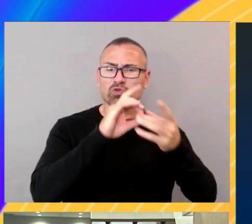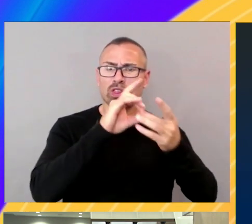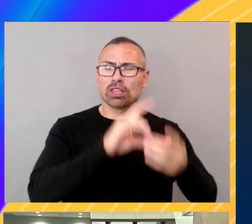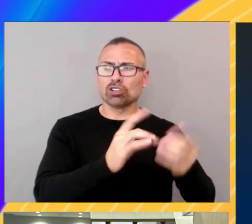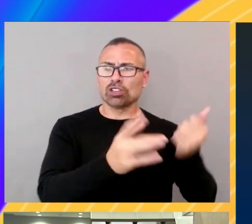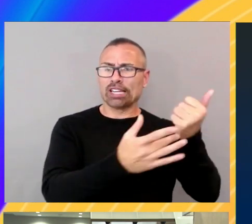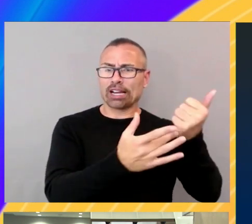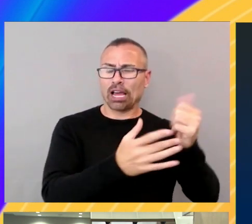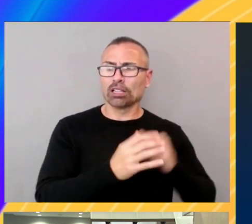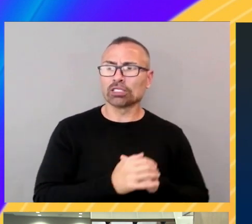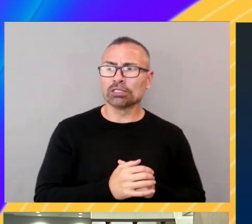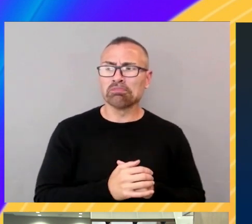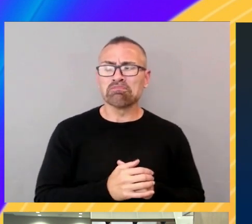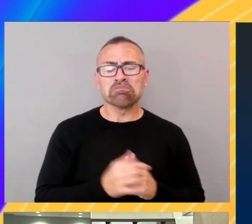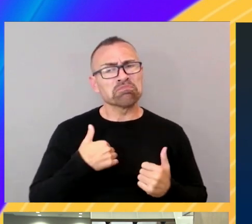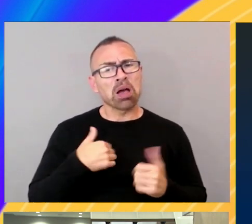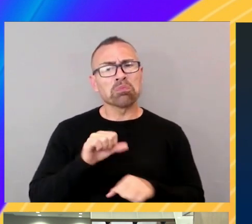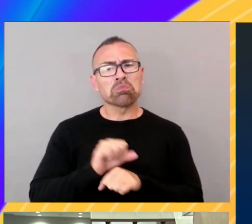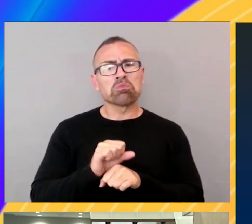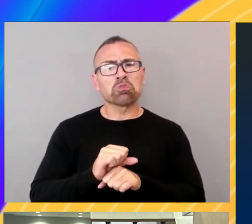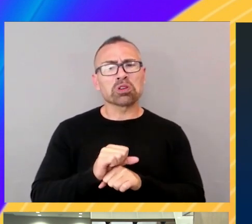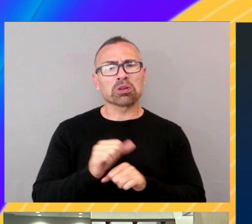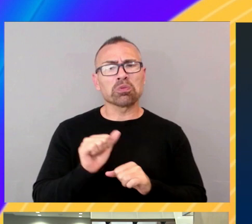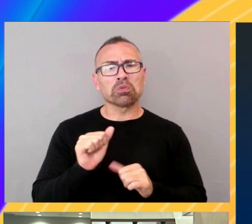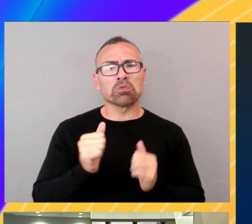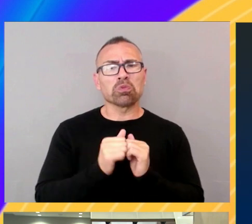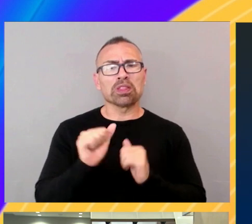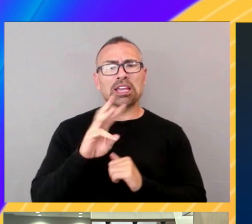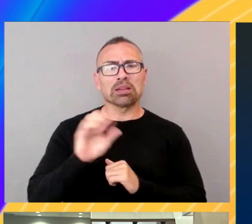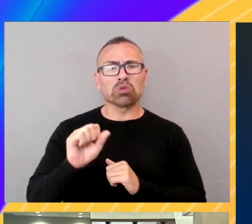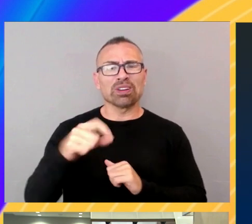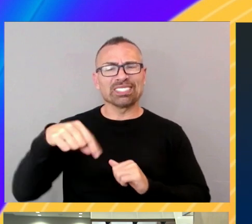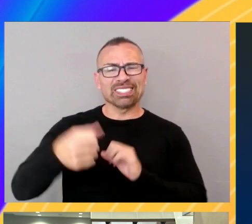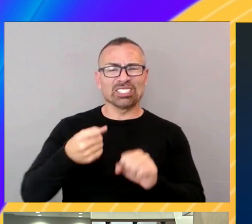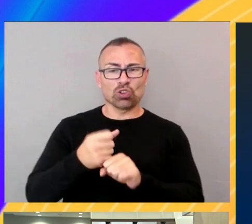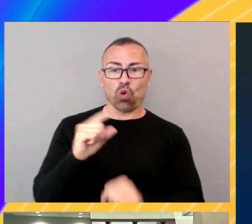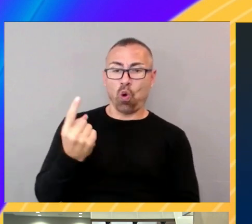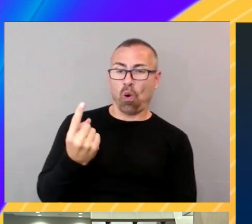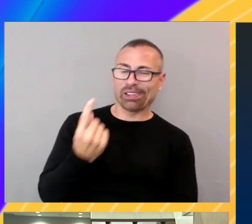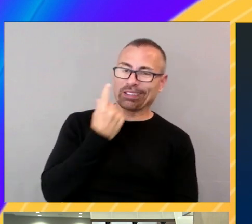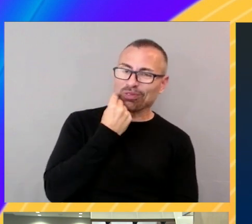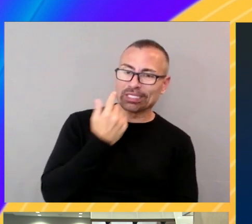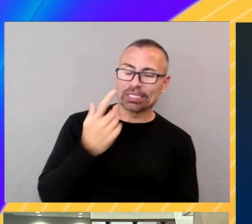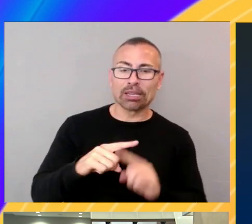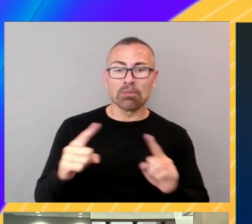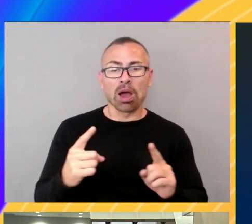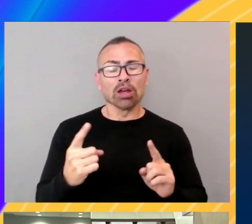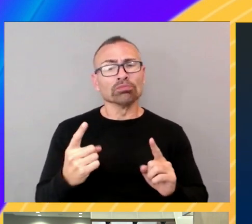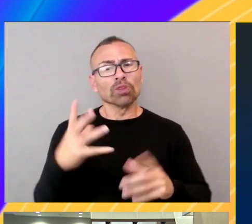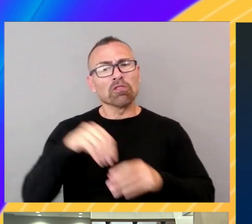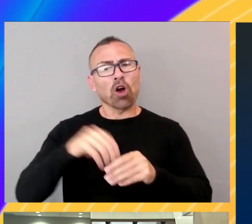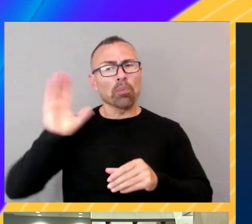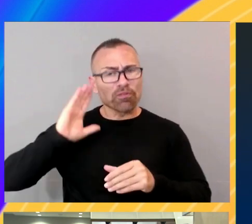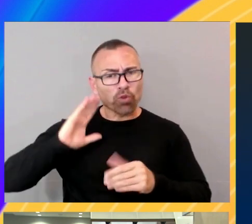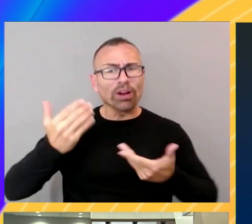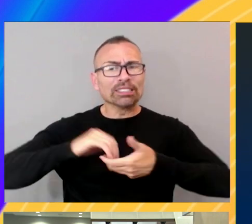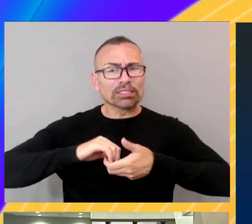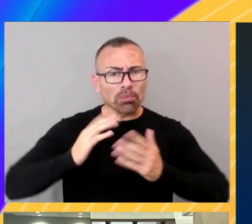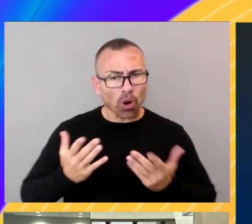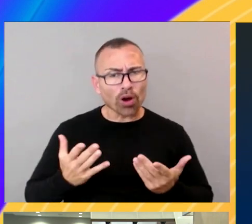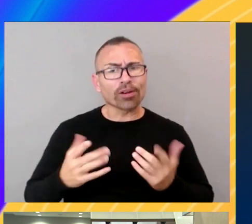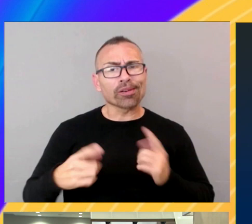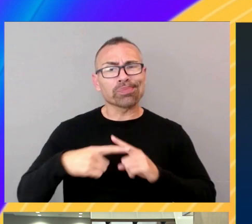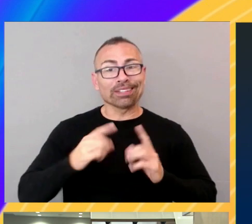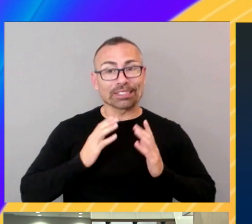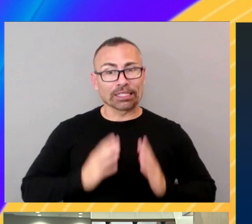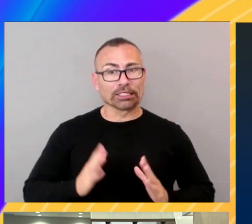with AWS just this year, but involved in AWS from the partner side and as a customer of AWS since